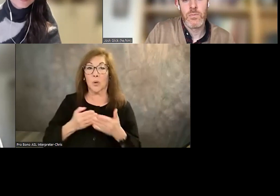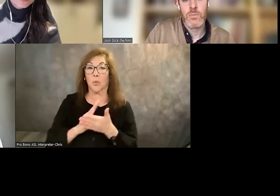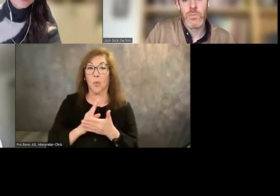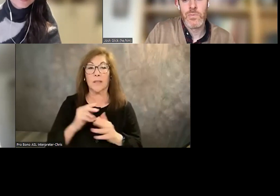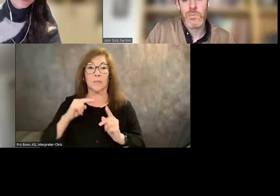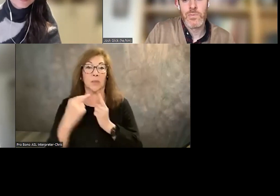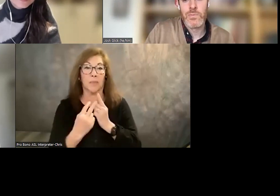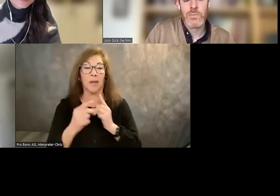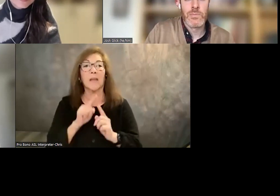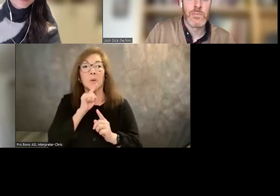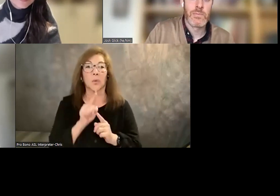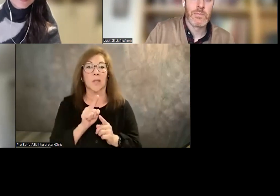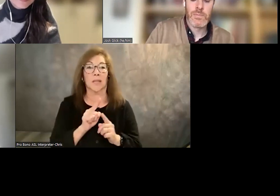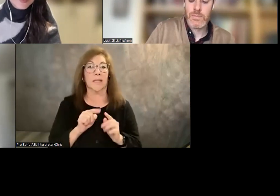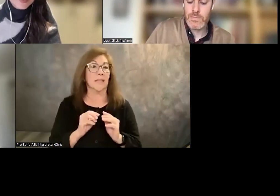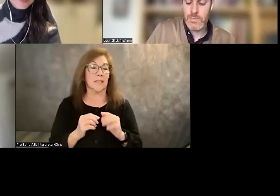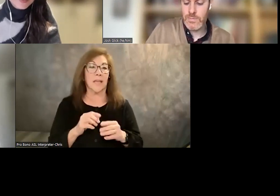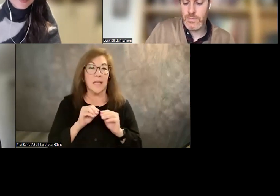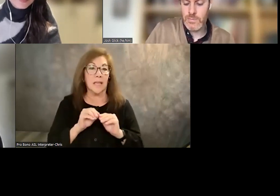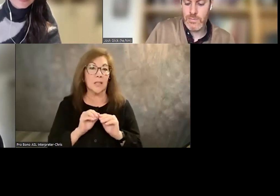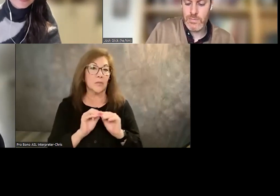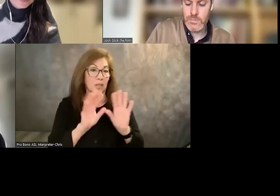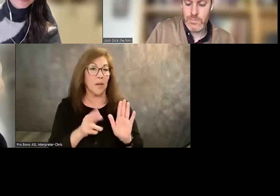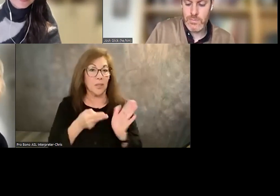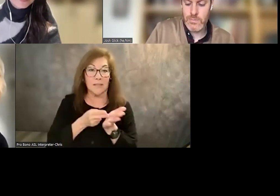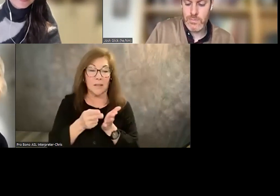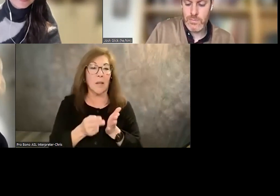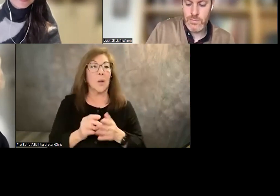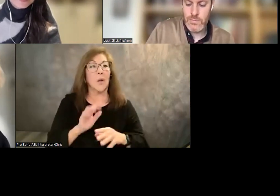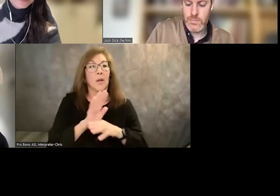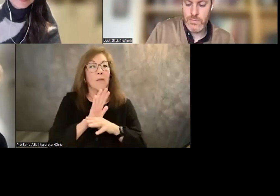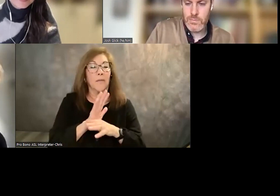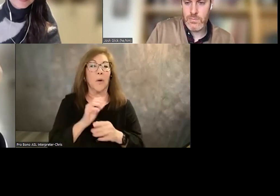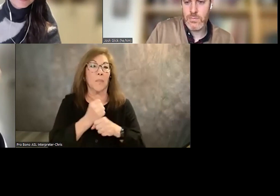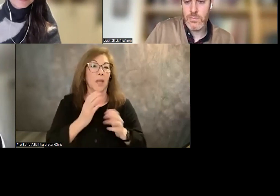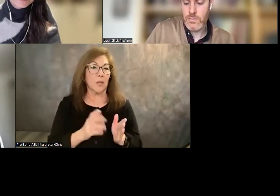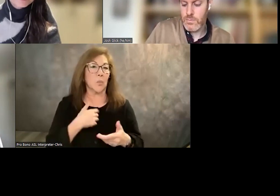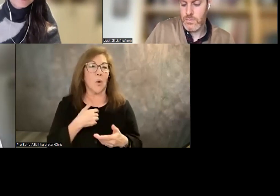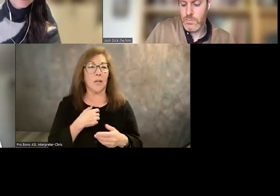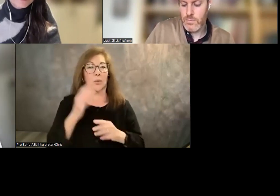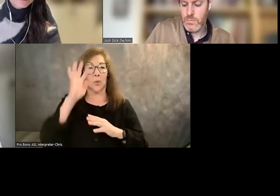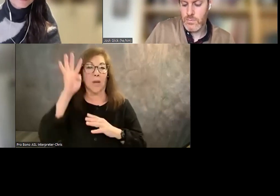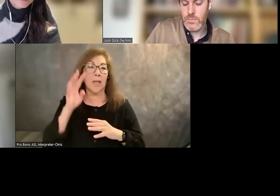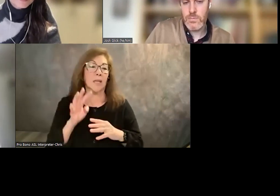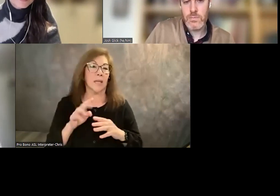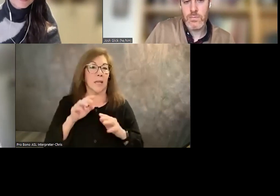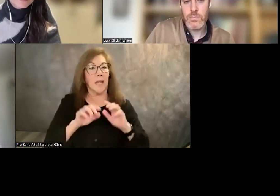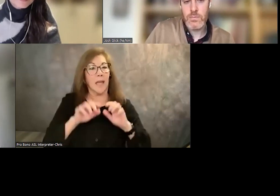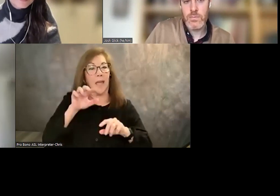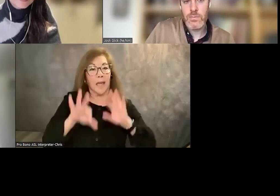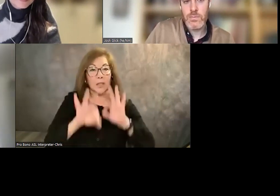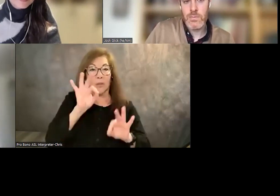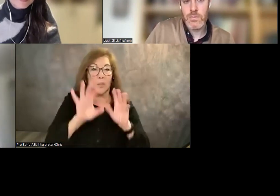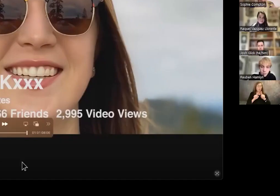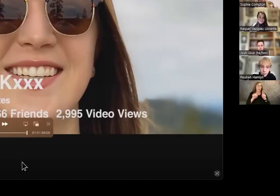the most important thing is transparency. As filmmakers, we also wanted to kind of creatively explore and play with the tension of the